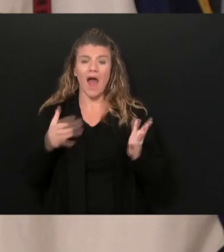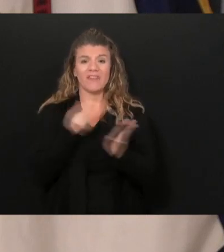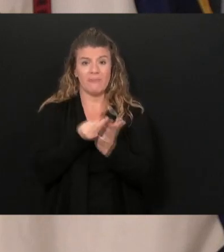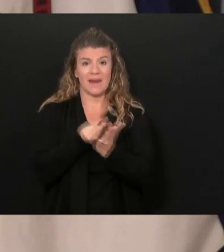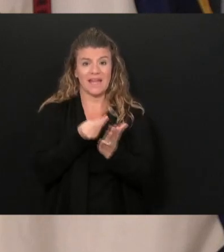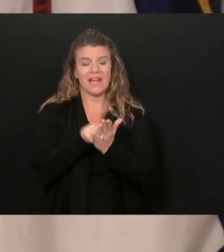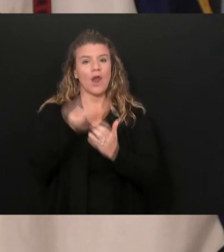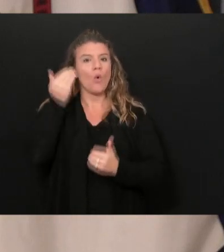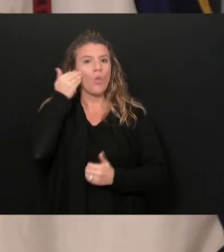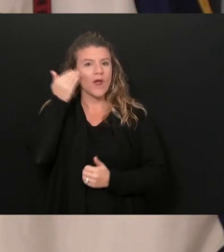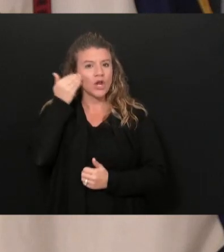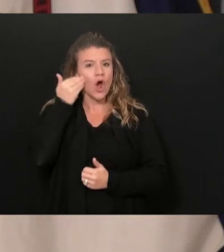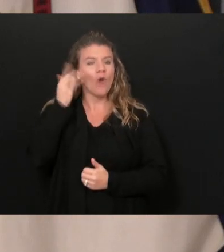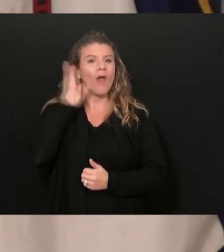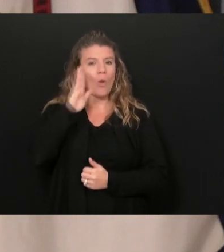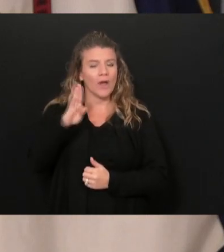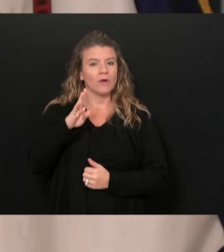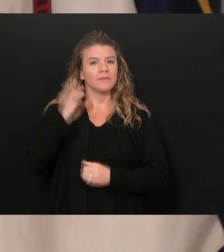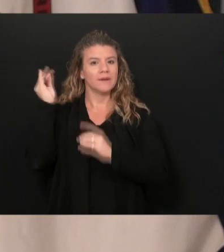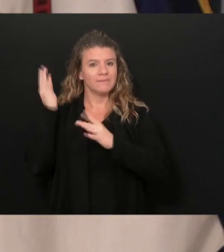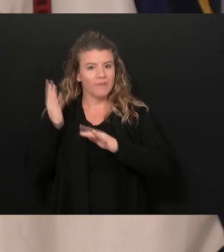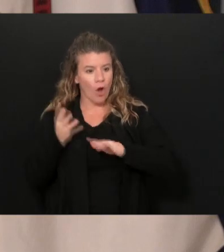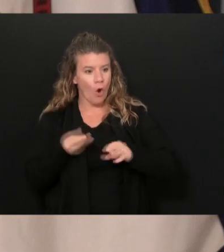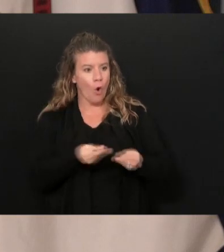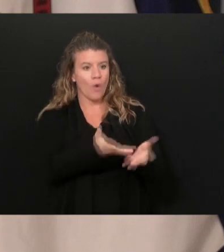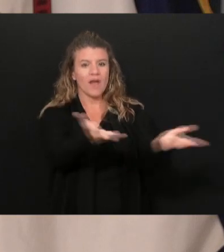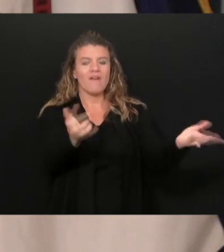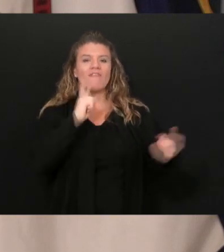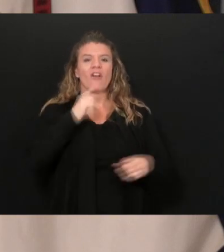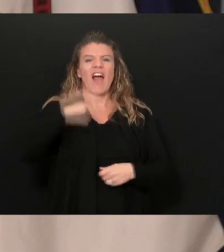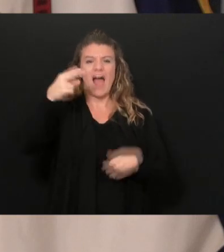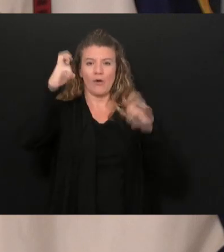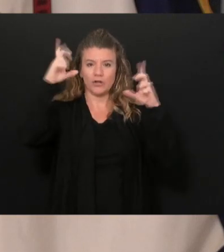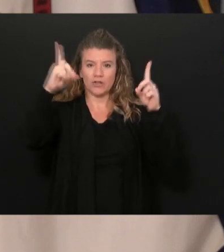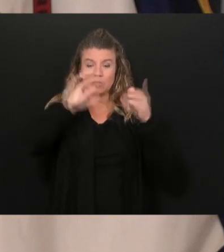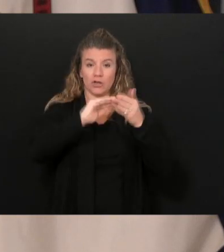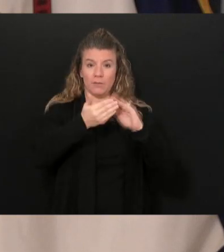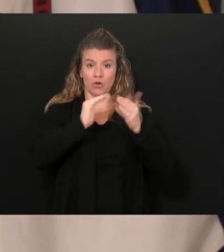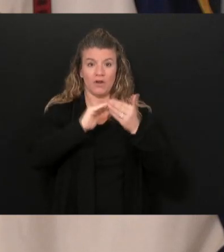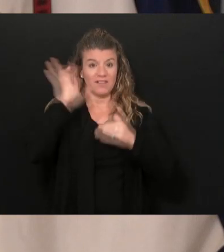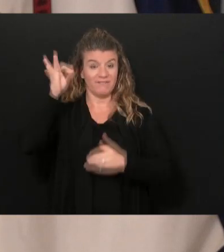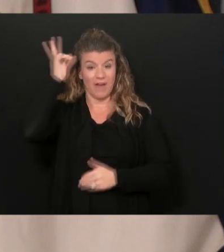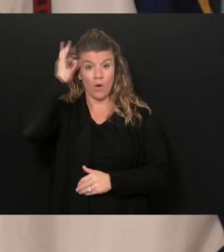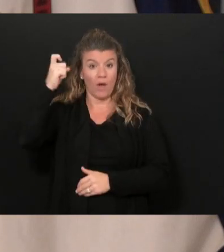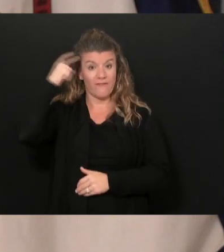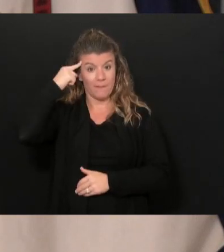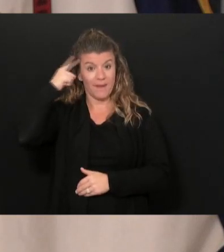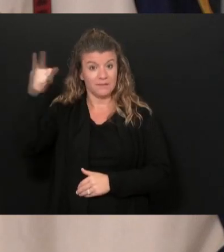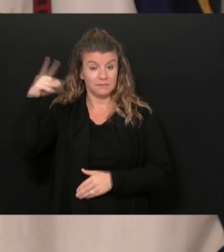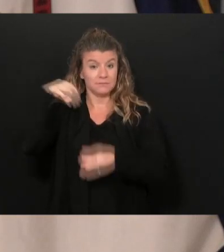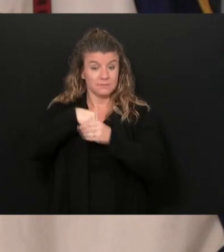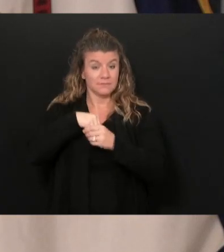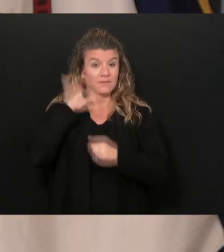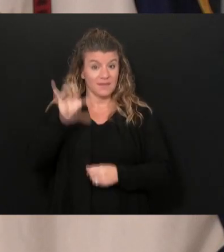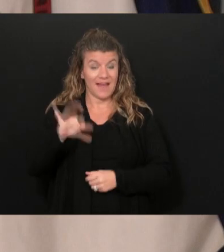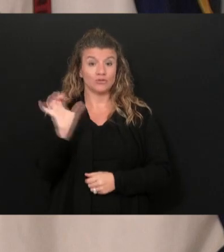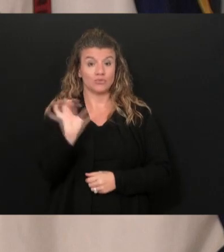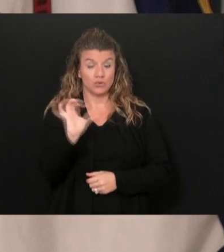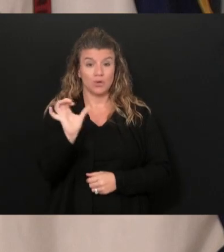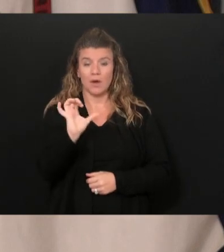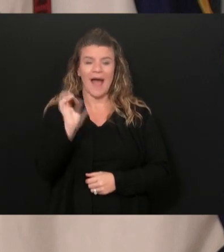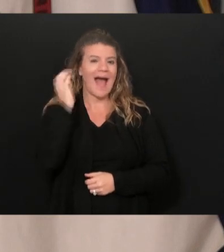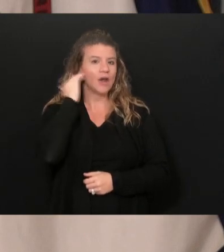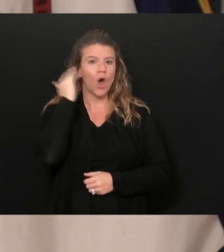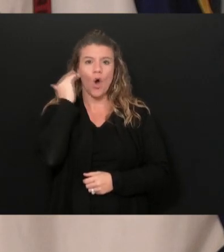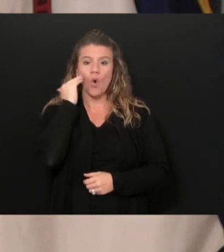know are going to flow to the higher ed community and, from the federal government as well. I